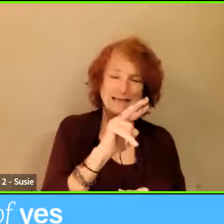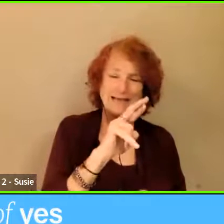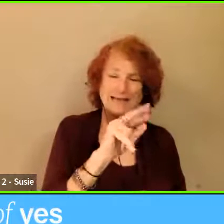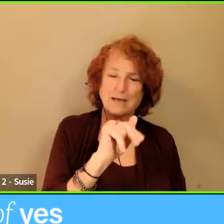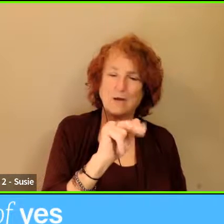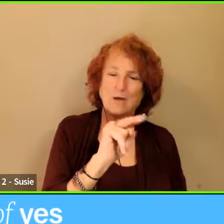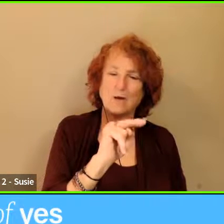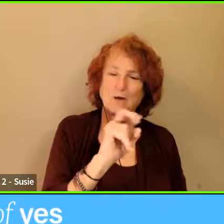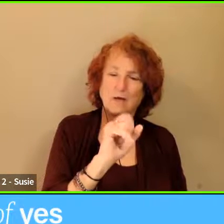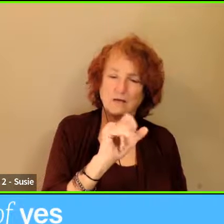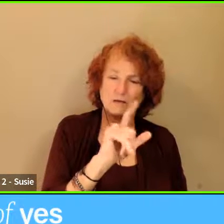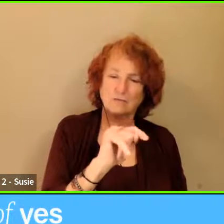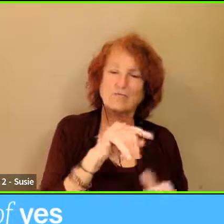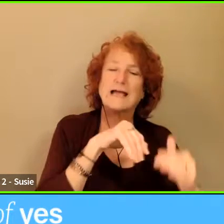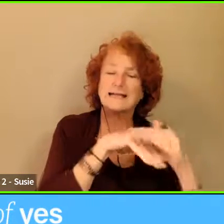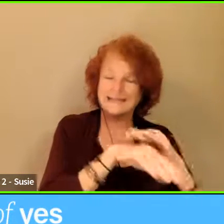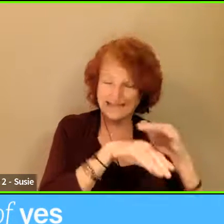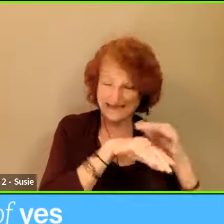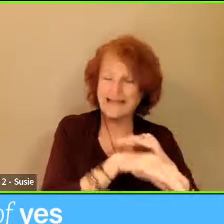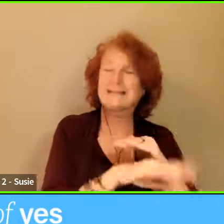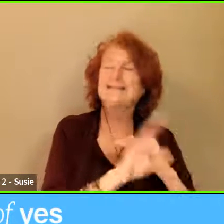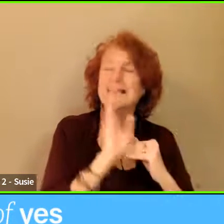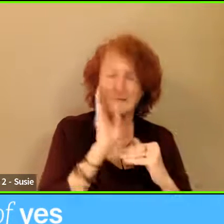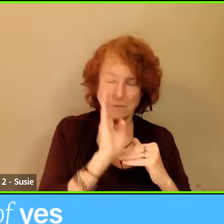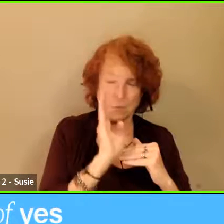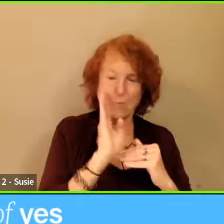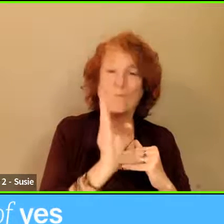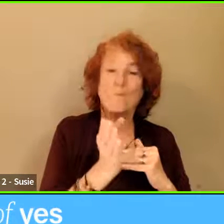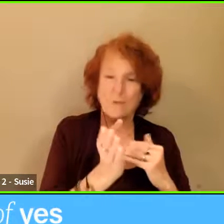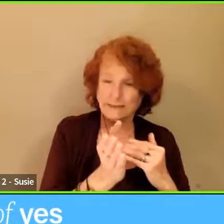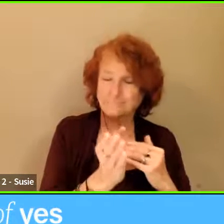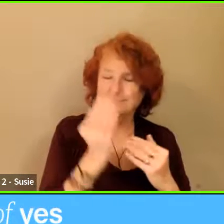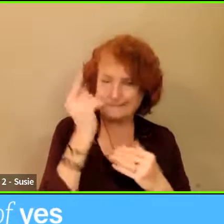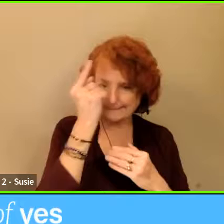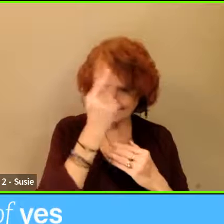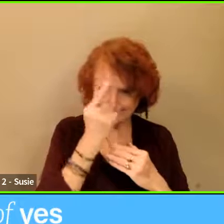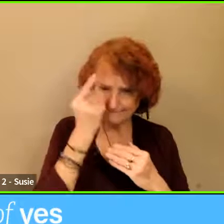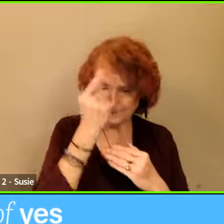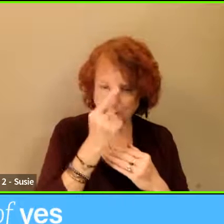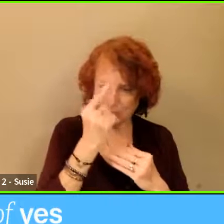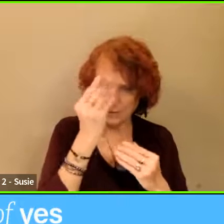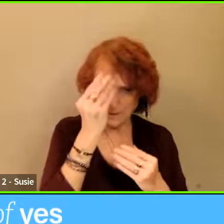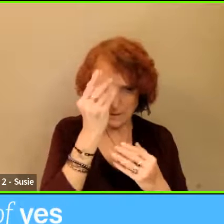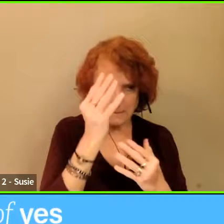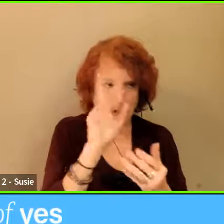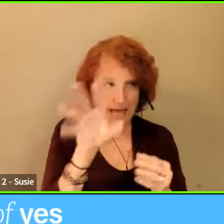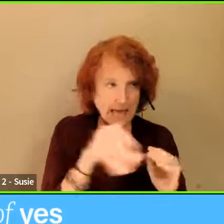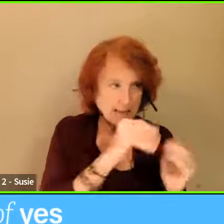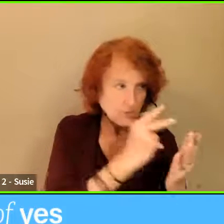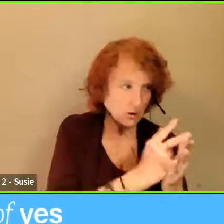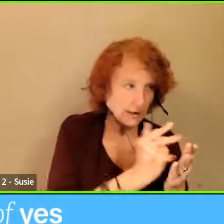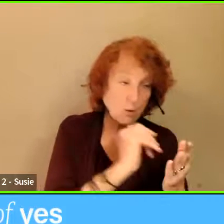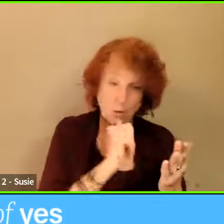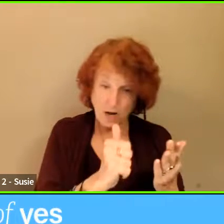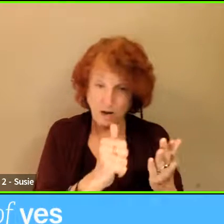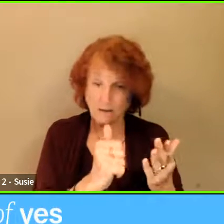a factor for developers when they're determining whether or not to add parking to their projects. But right now, again, like for our parking mandate